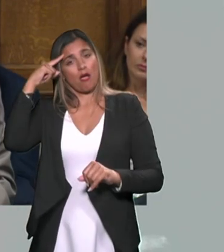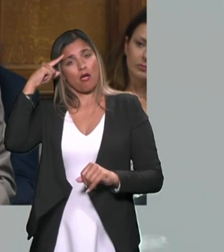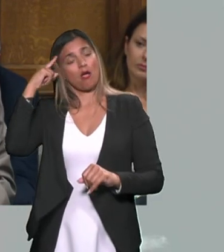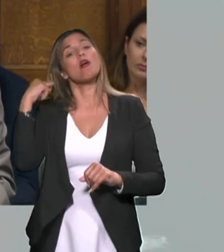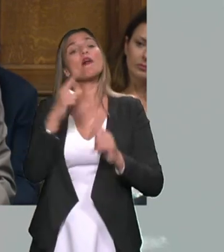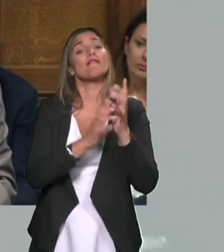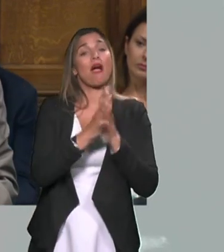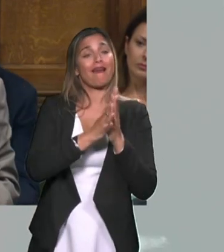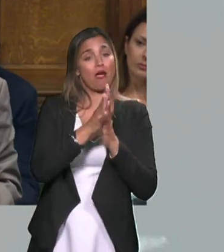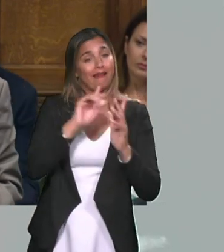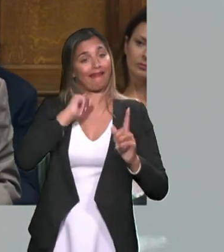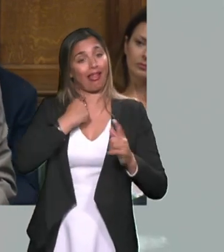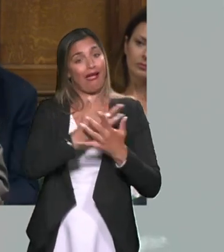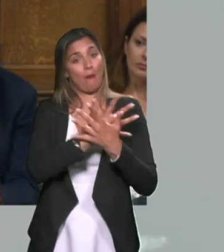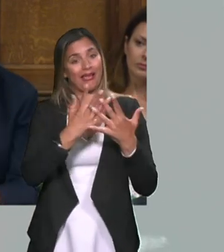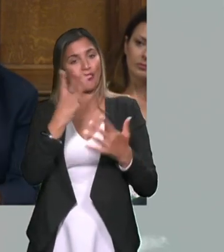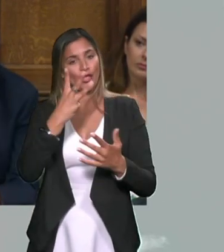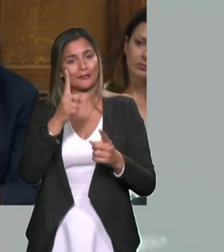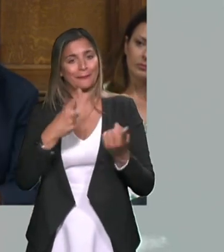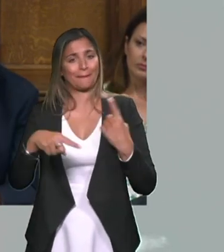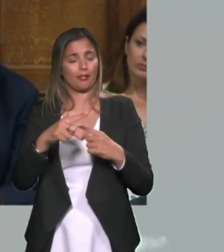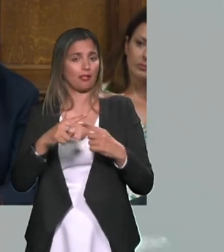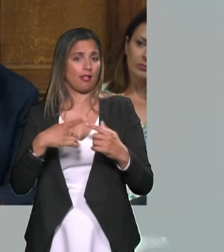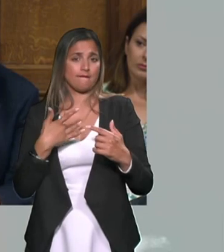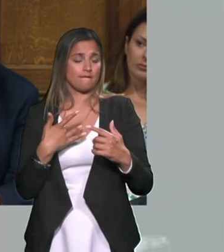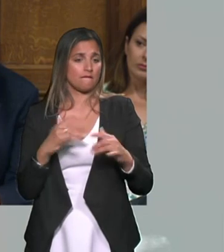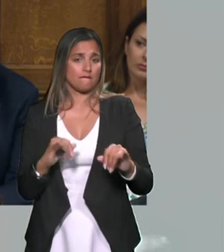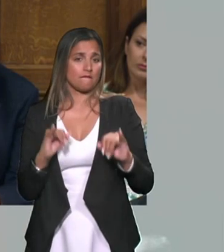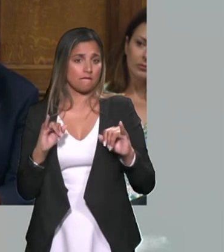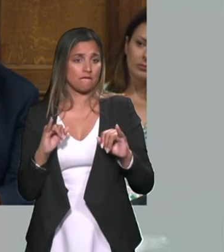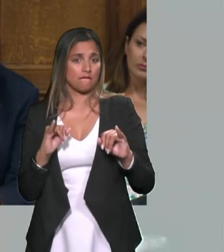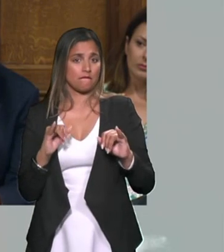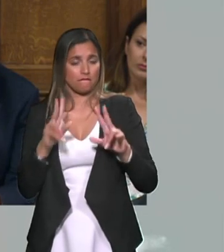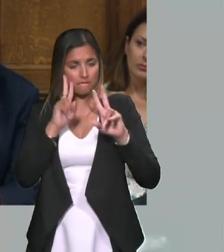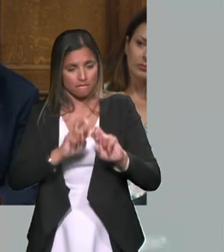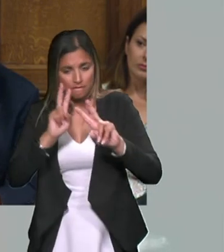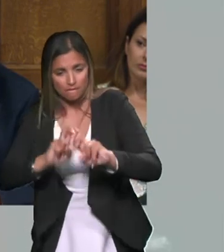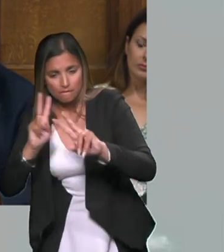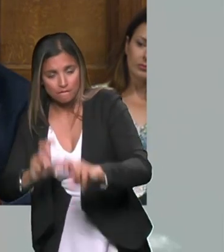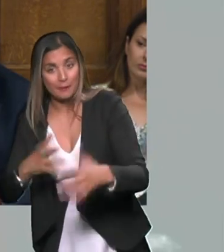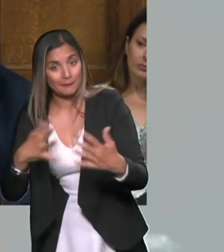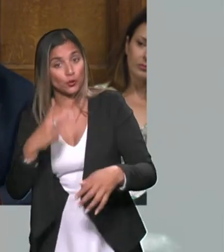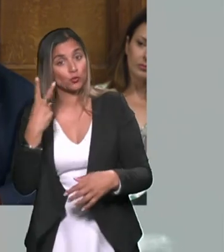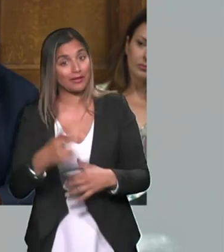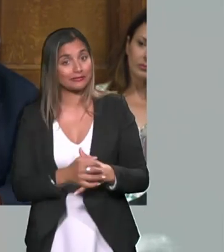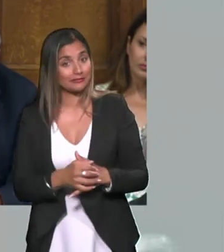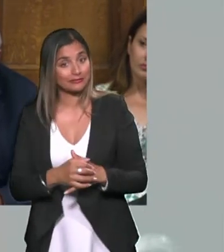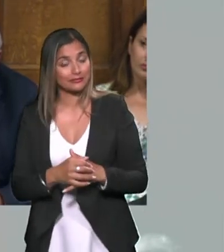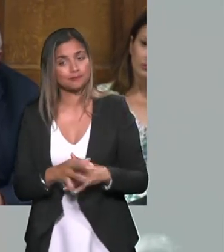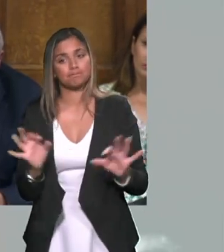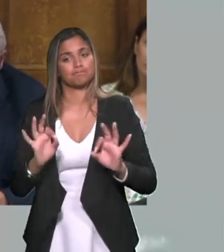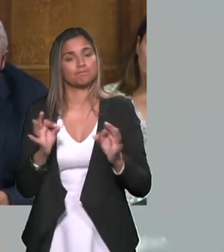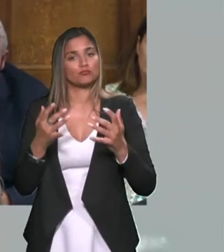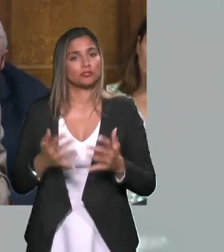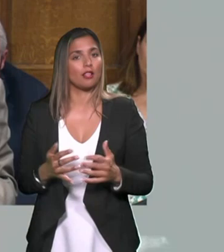13 people their lives and has been the subject of two inquests, both of which were inconclusive. Those who survived and